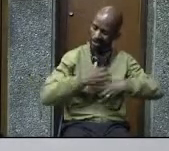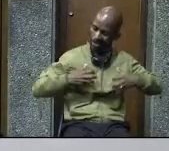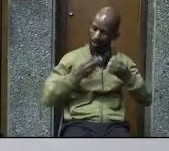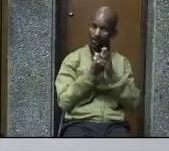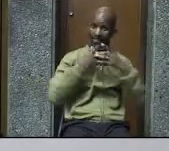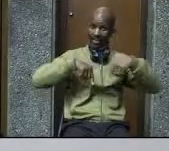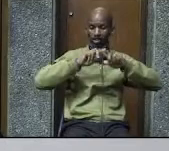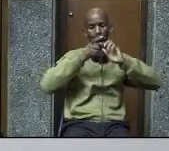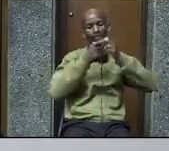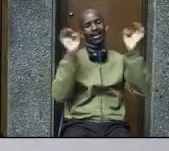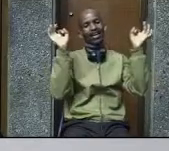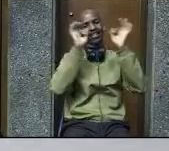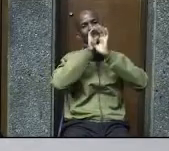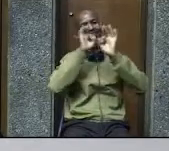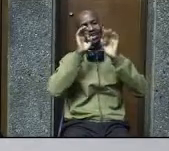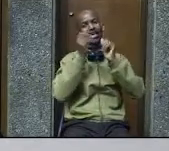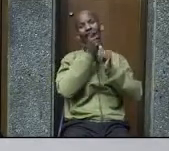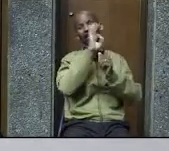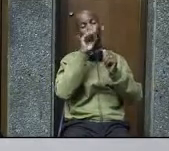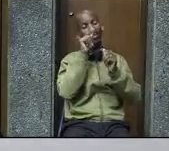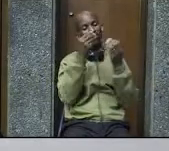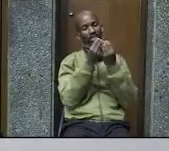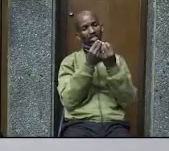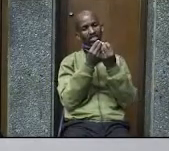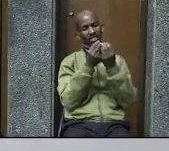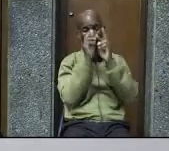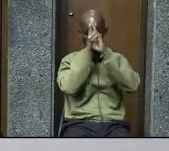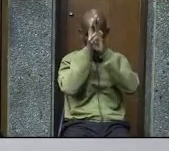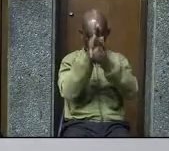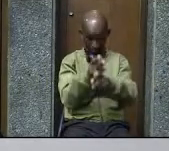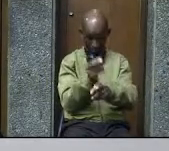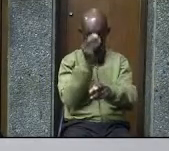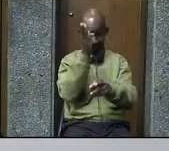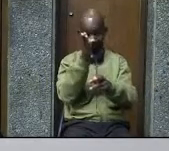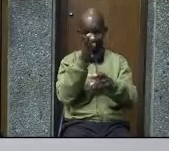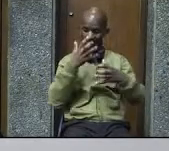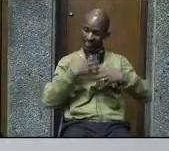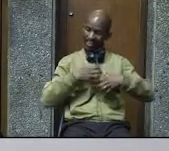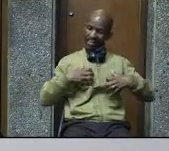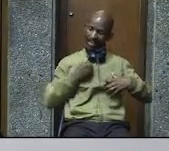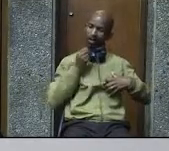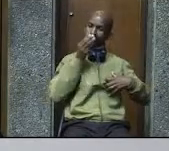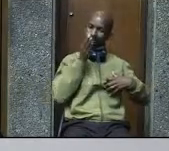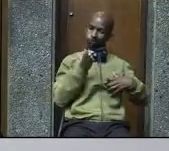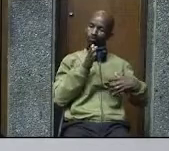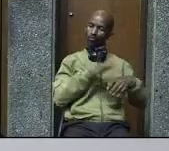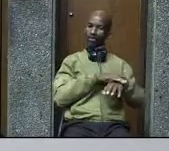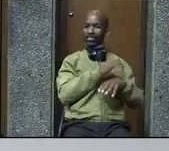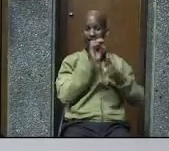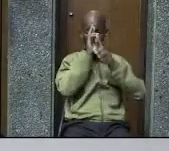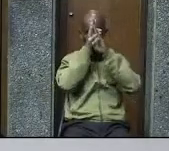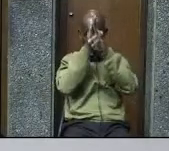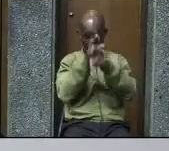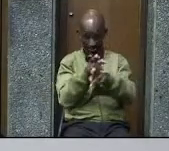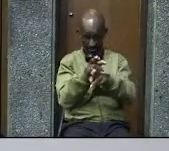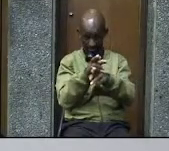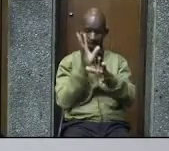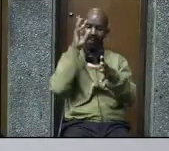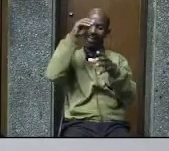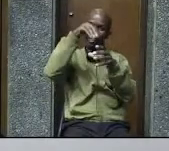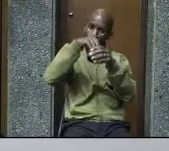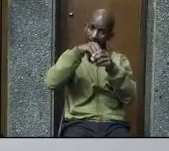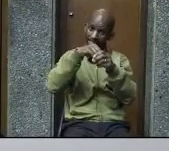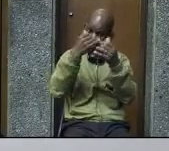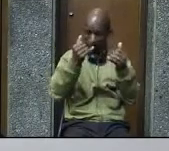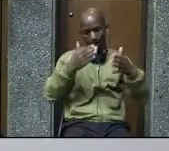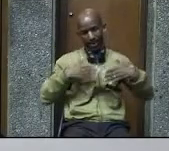We've got no problem with that. As long as there's that mutual respect in your anger, as long as there's that respect in your engagement, then